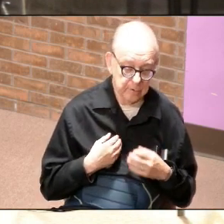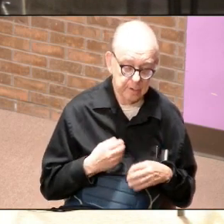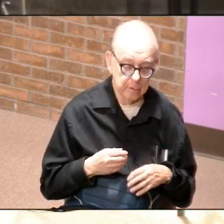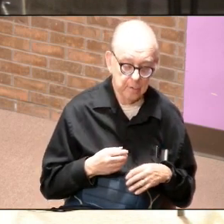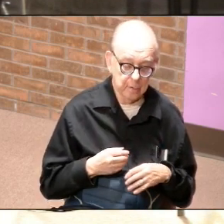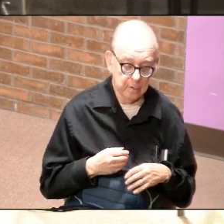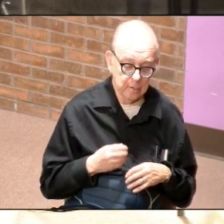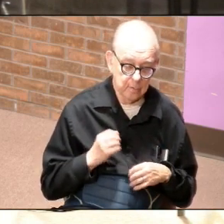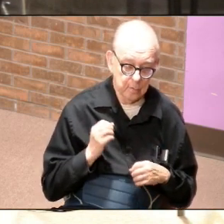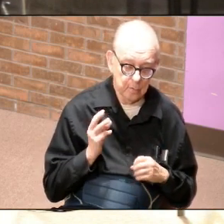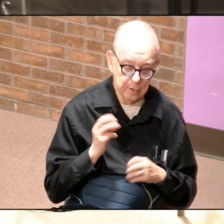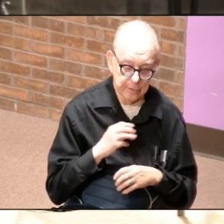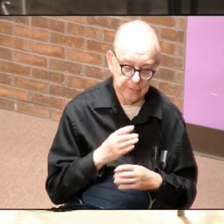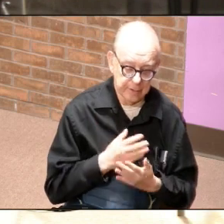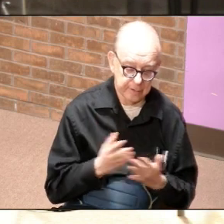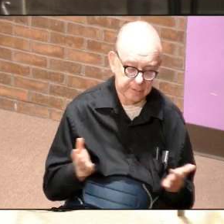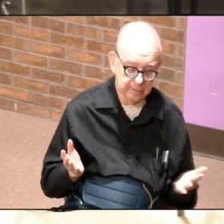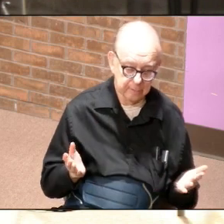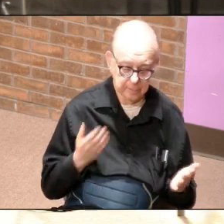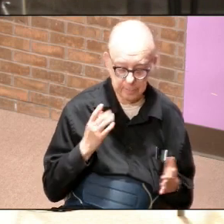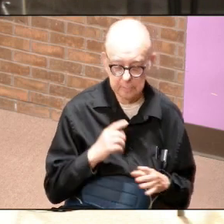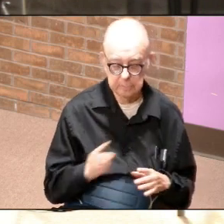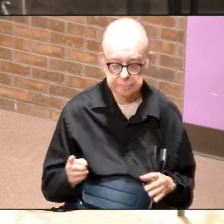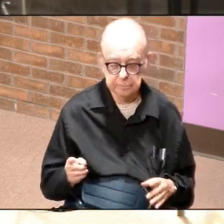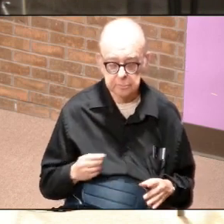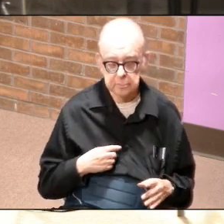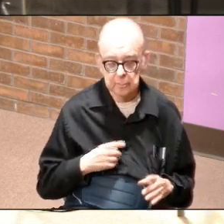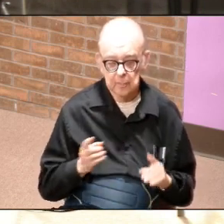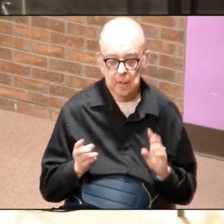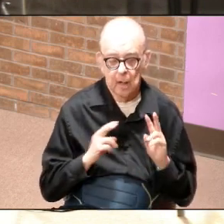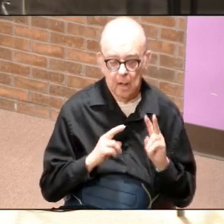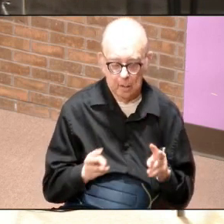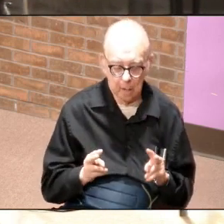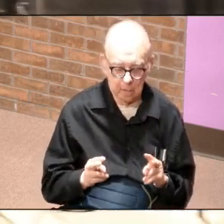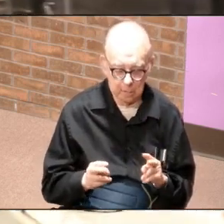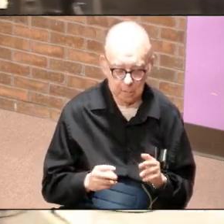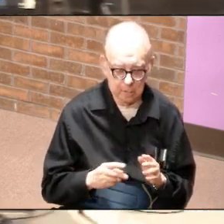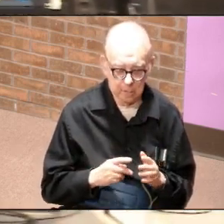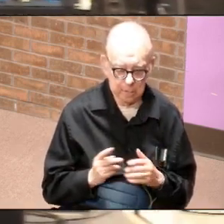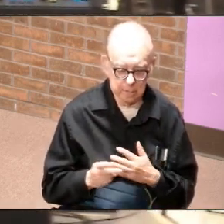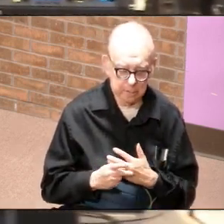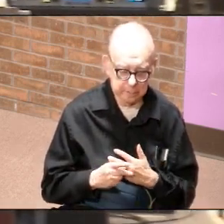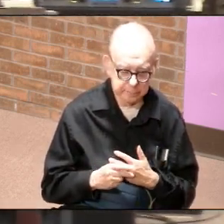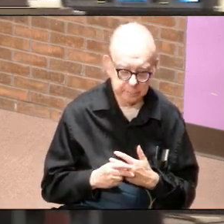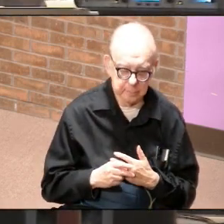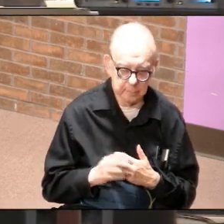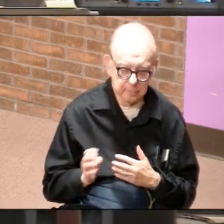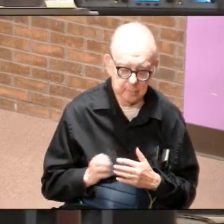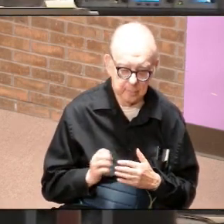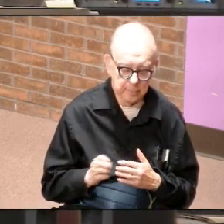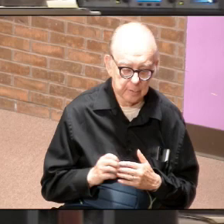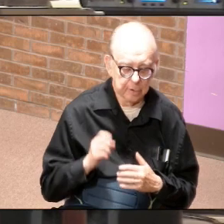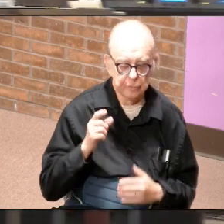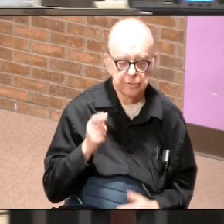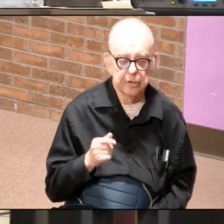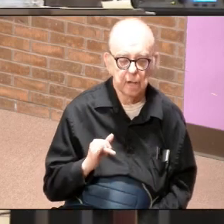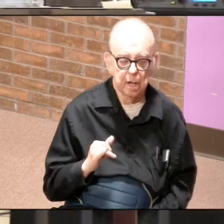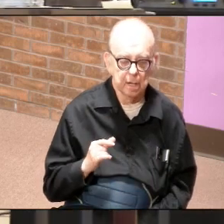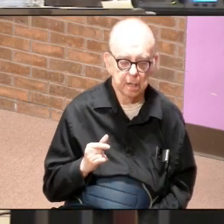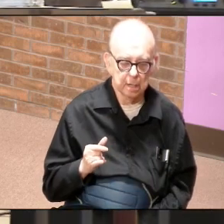sometimes. I don't know about you, but I've gone back and watched shows like, did you ever watch Gilligan's Island?